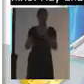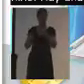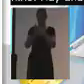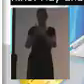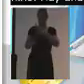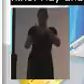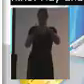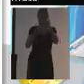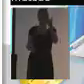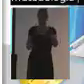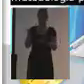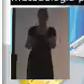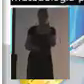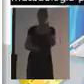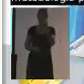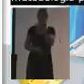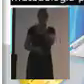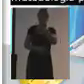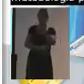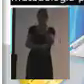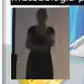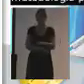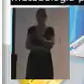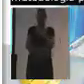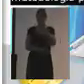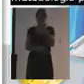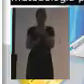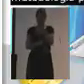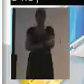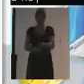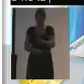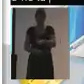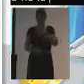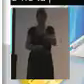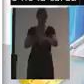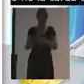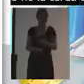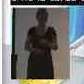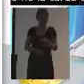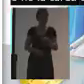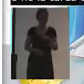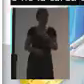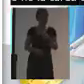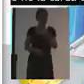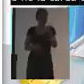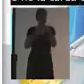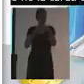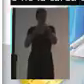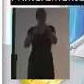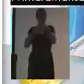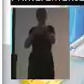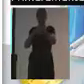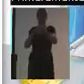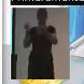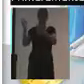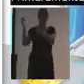about that methodology in order to assess whether it's been successful or not. So the signals are sent first